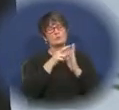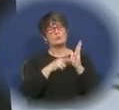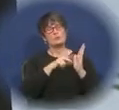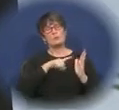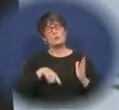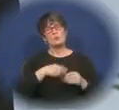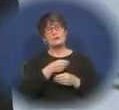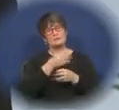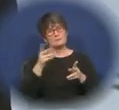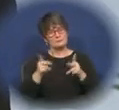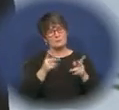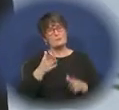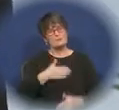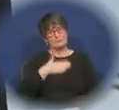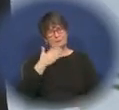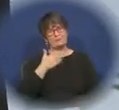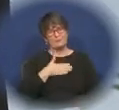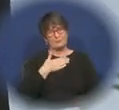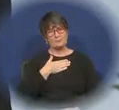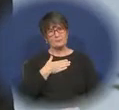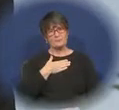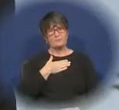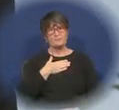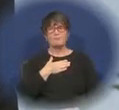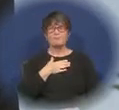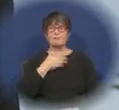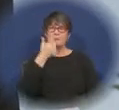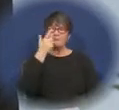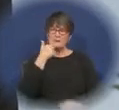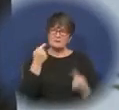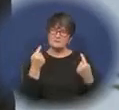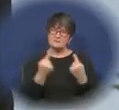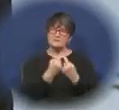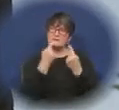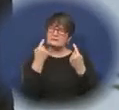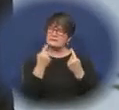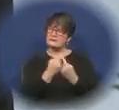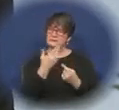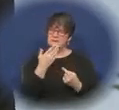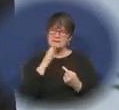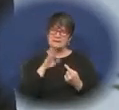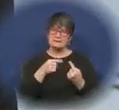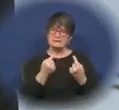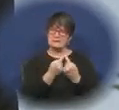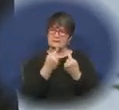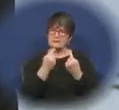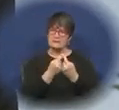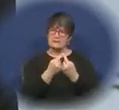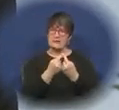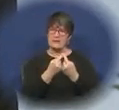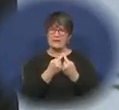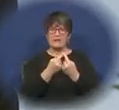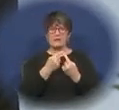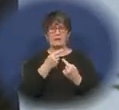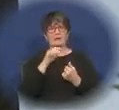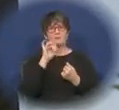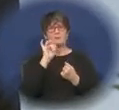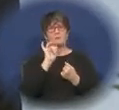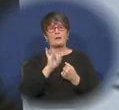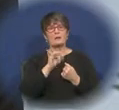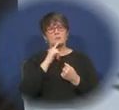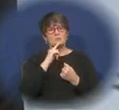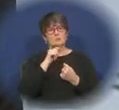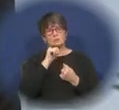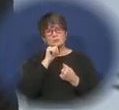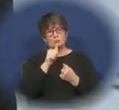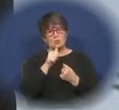give joy to the heart. From wanton sin especially, restrain your servant. Let it